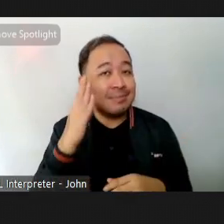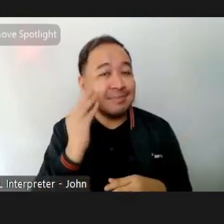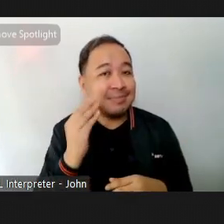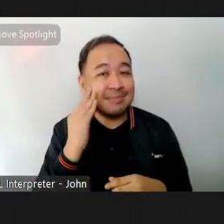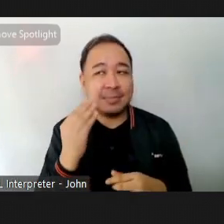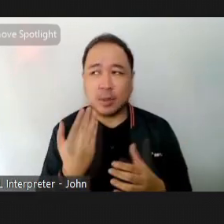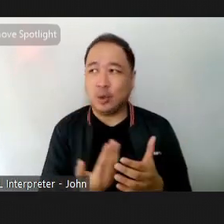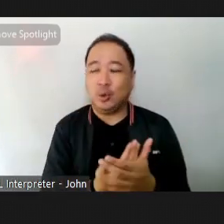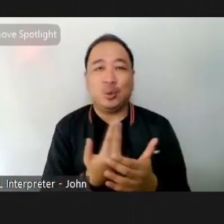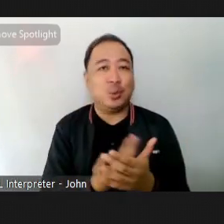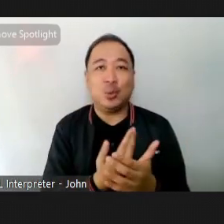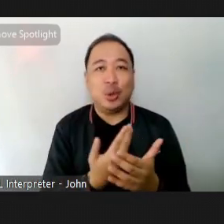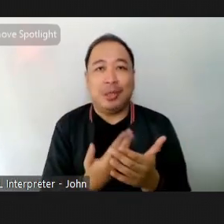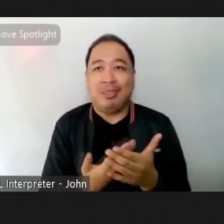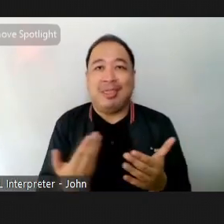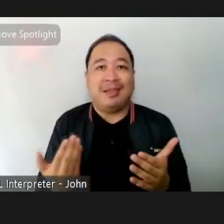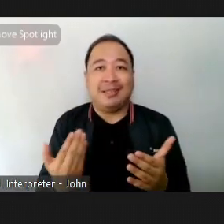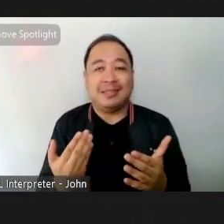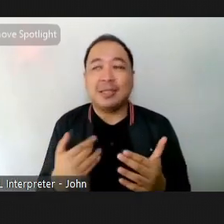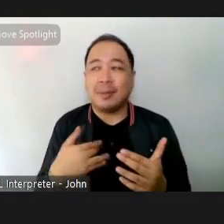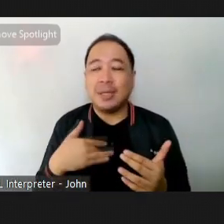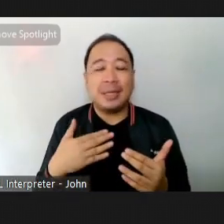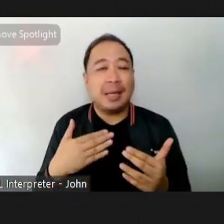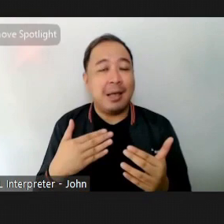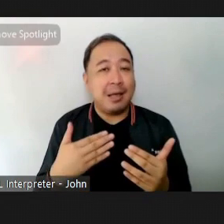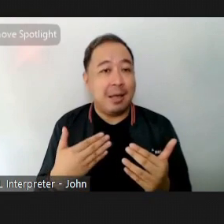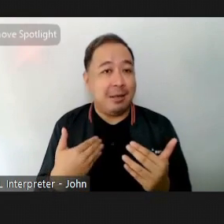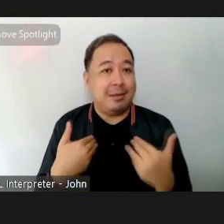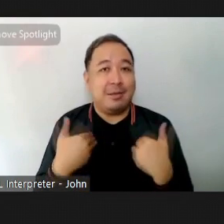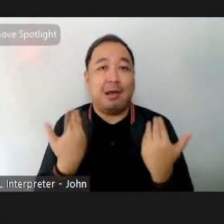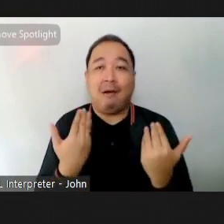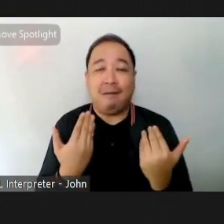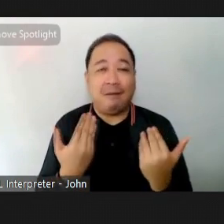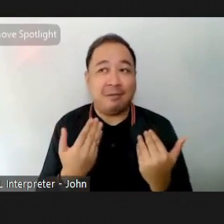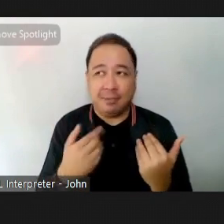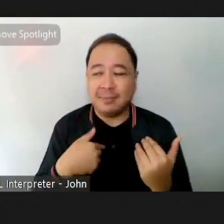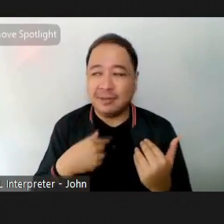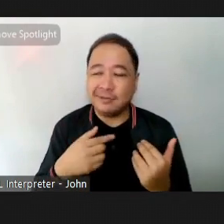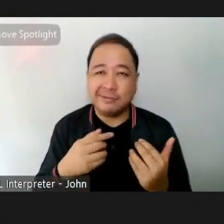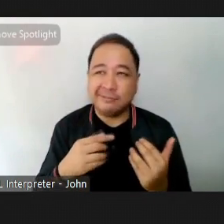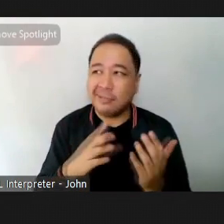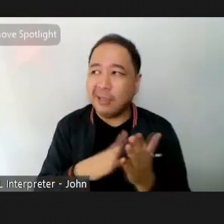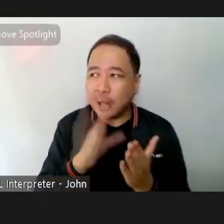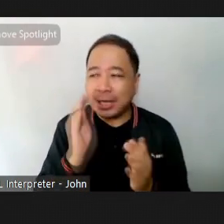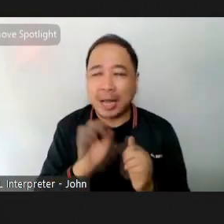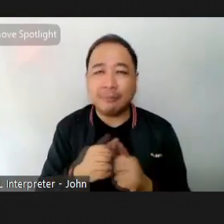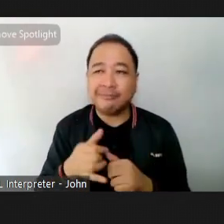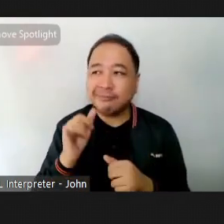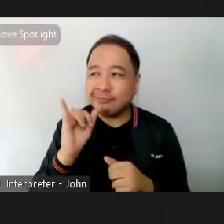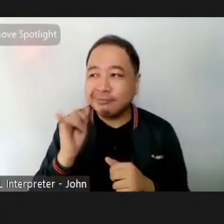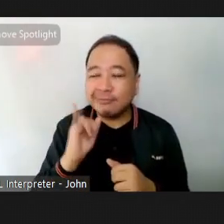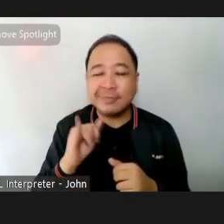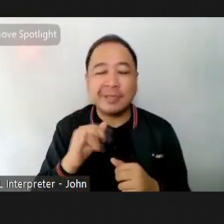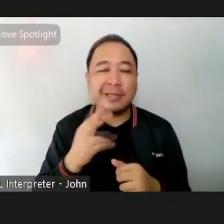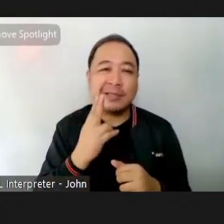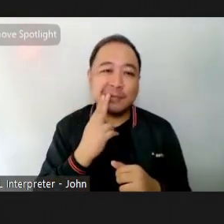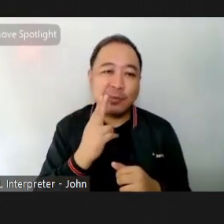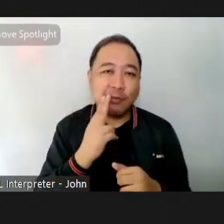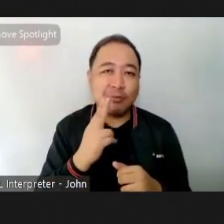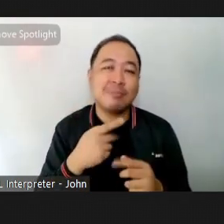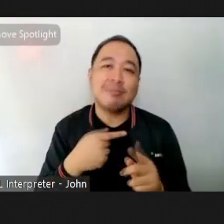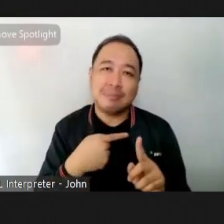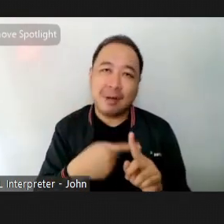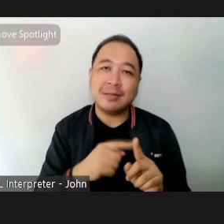in life. At a very young age, I learned how to drink alcohol and smoke cigarettes. And syempre, napabarkada